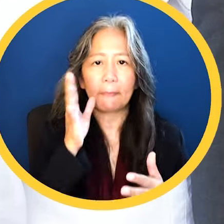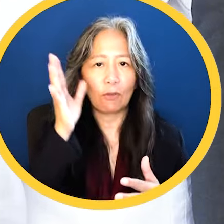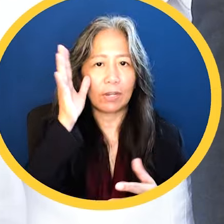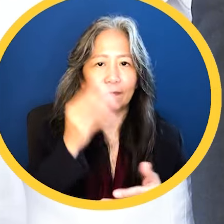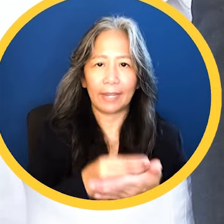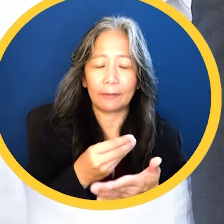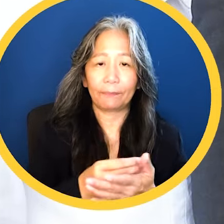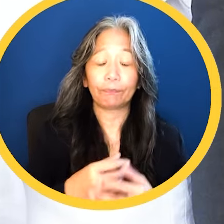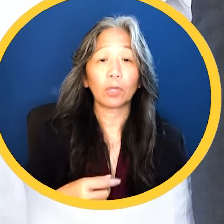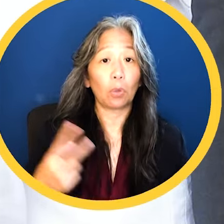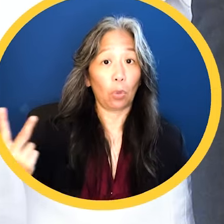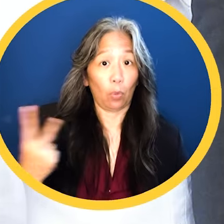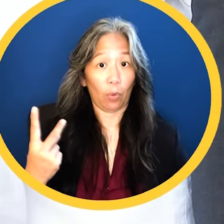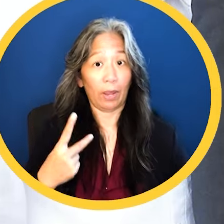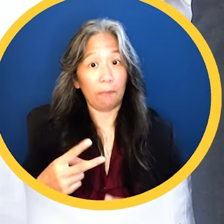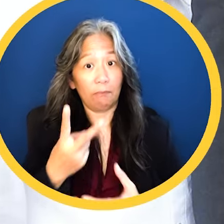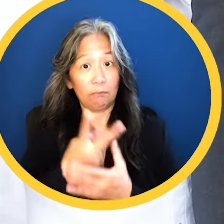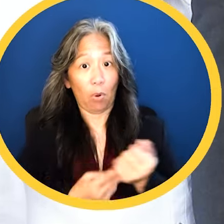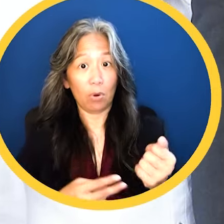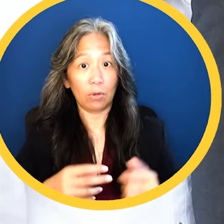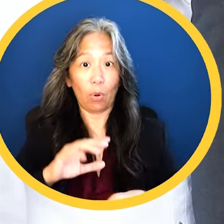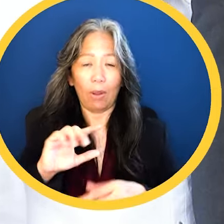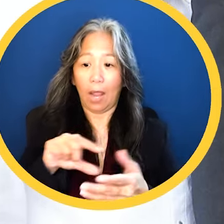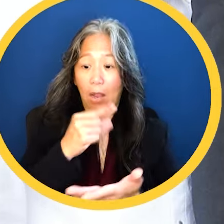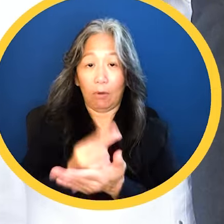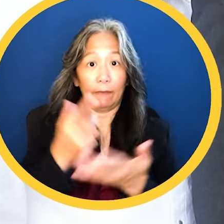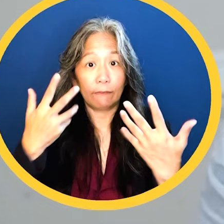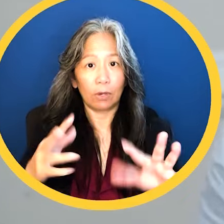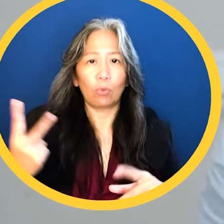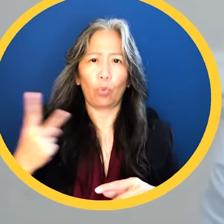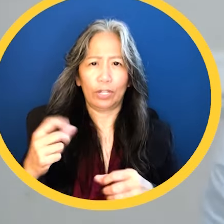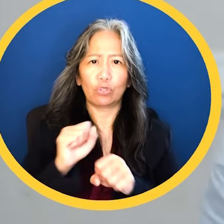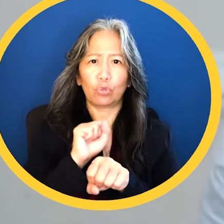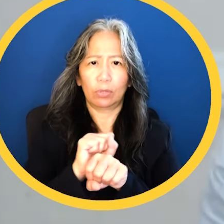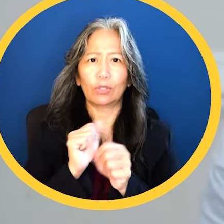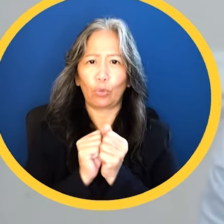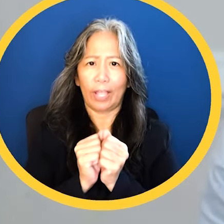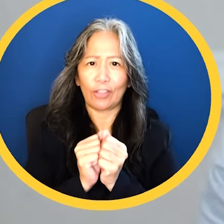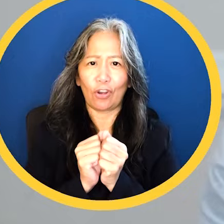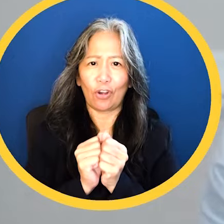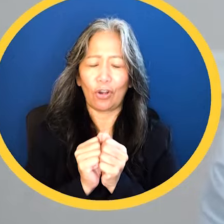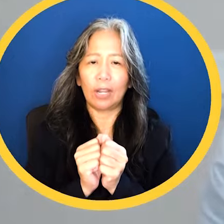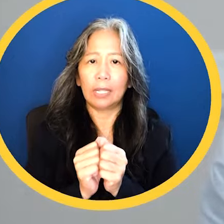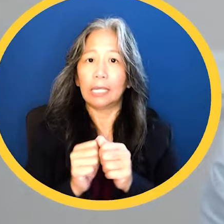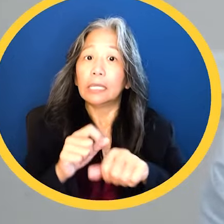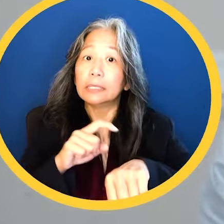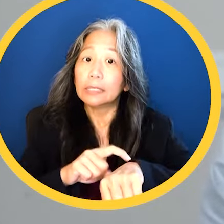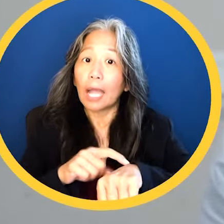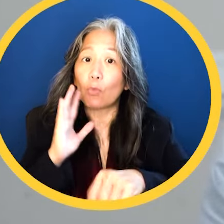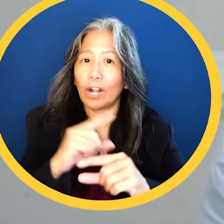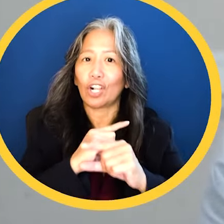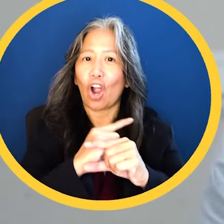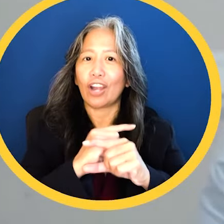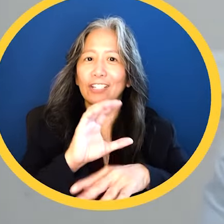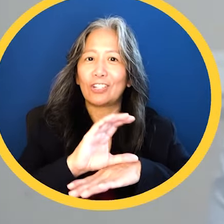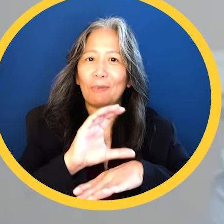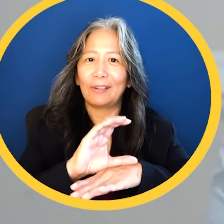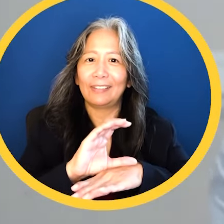We were both on our own. Well, you know, after I graduated, we were together. There were times when we would guard the